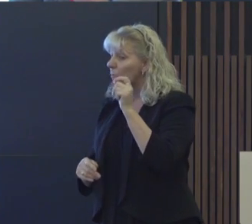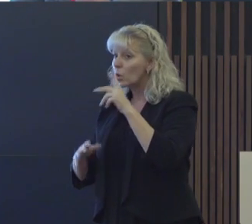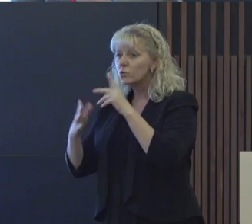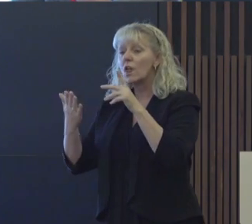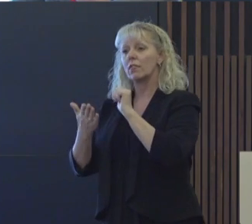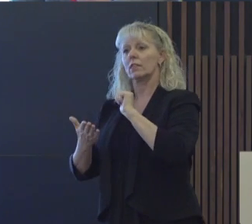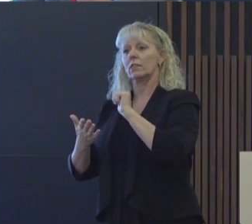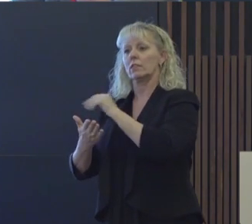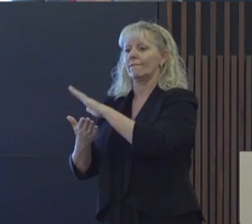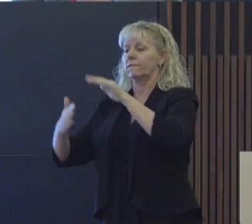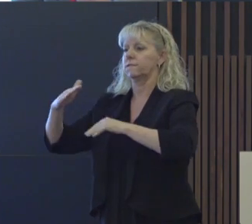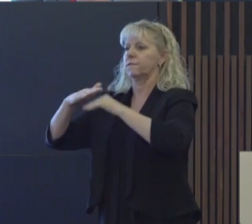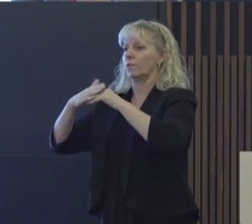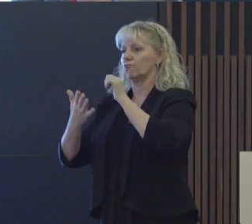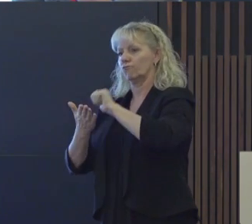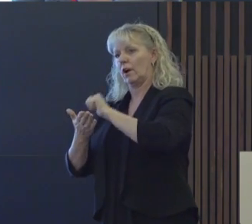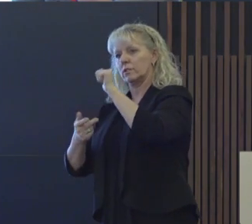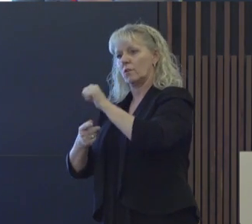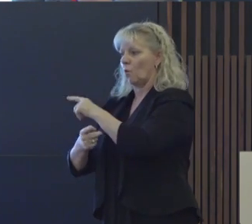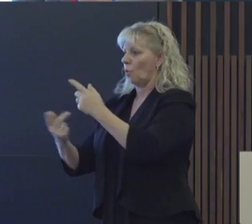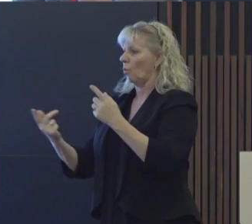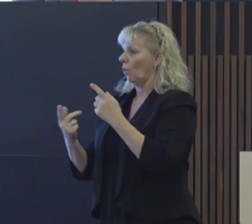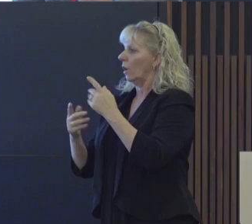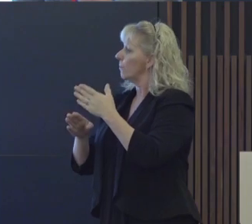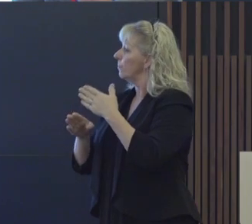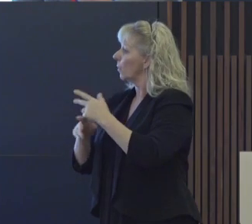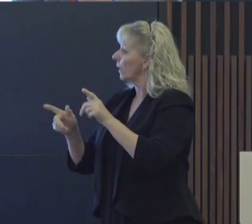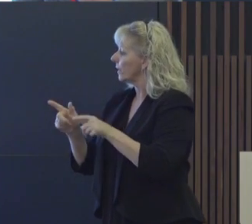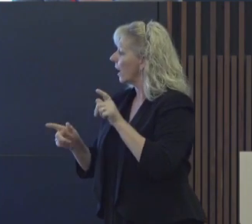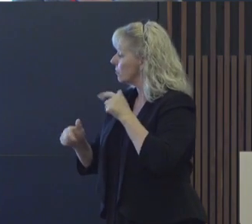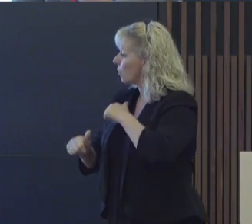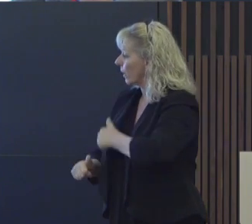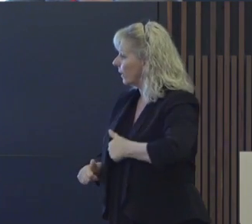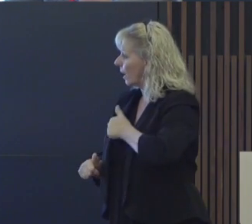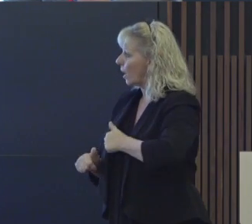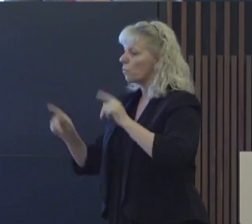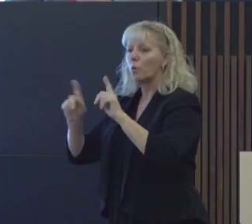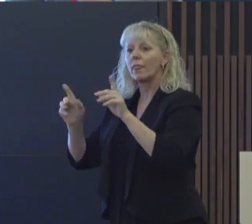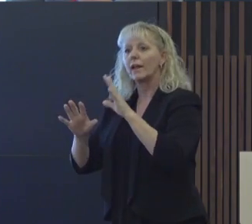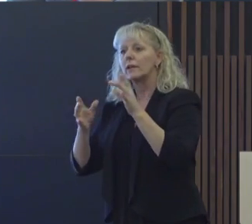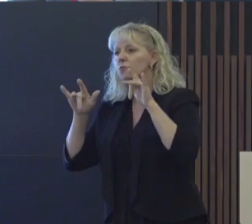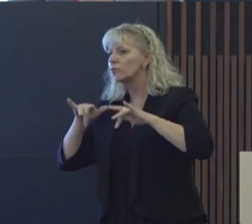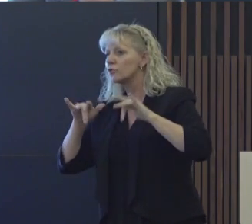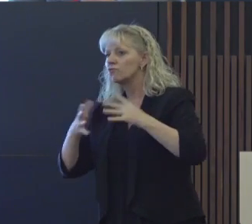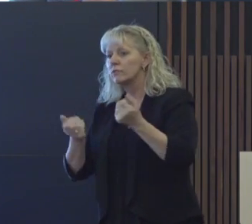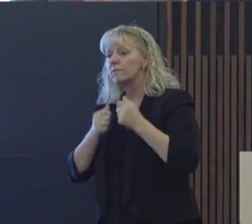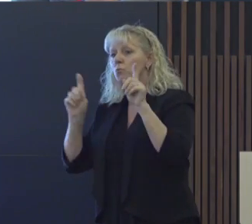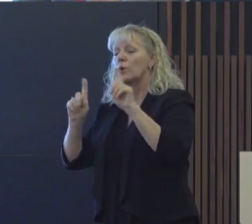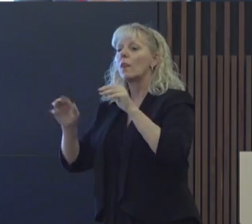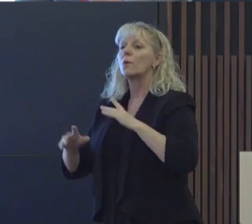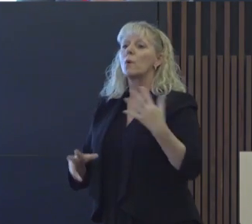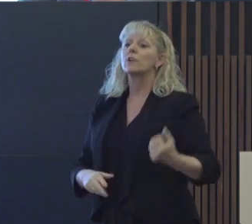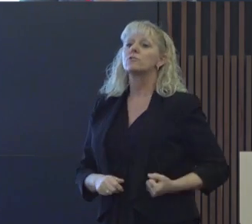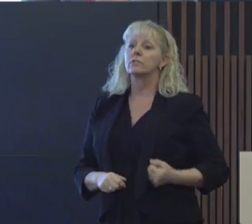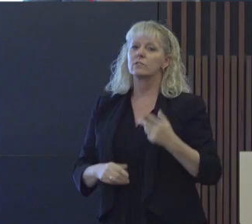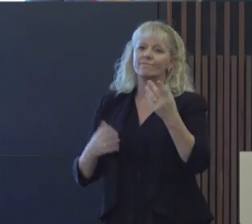employee rights that most of us enjoy. But what they didn't get was the wages, and that was a real issue. And some of the workers were getting